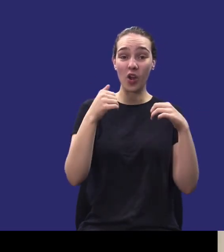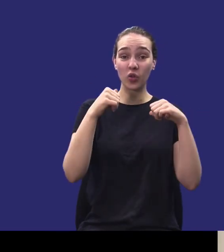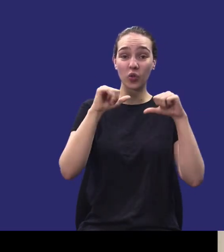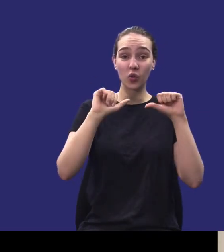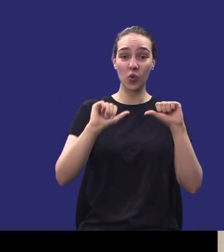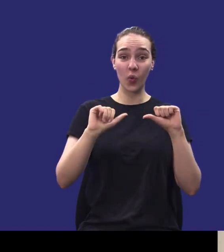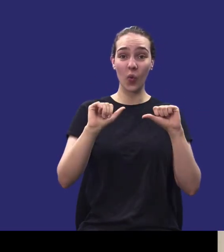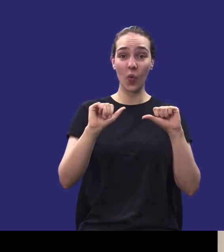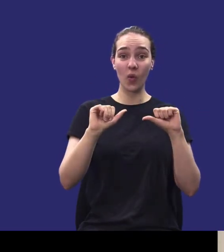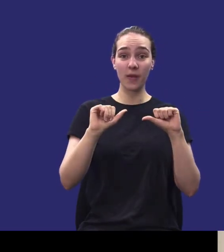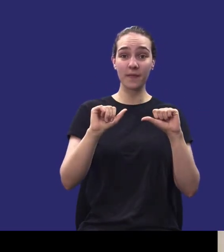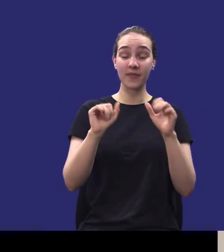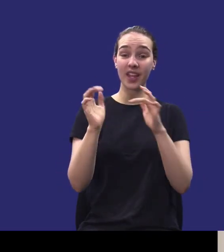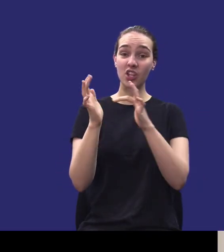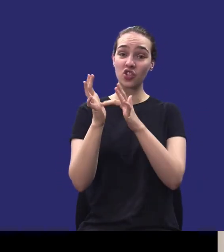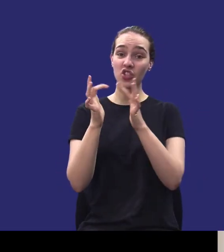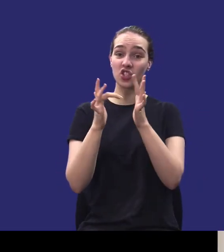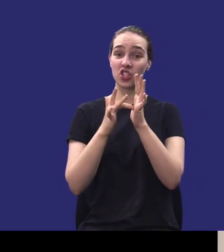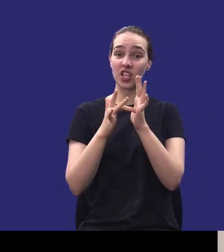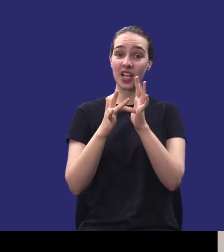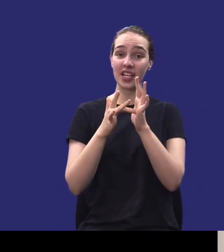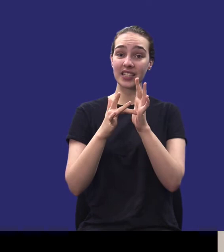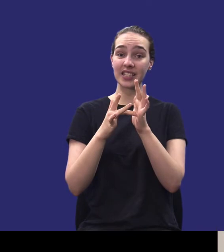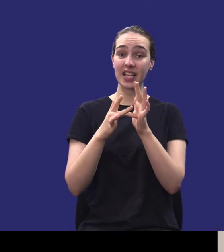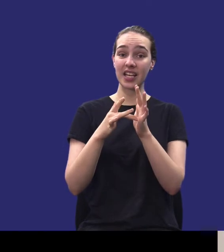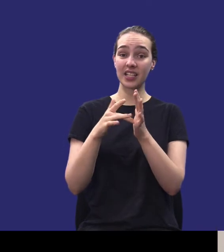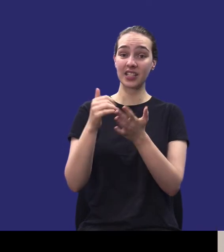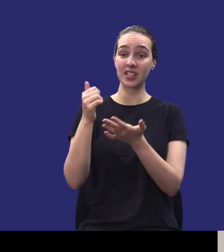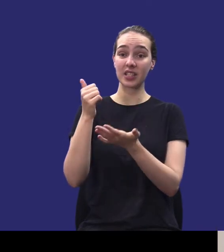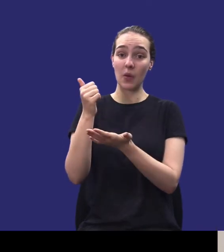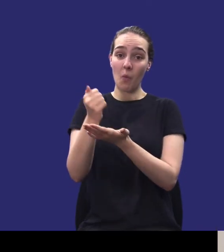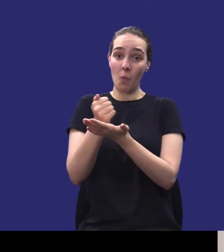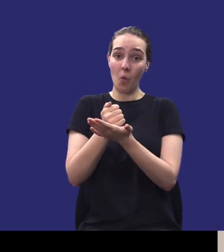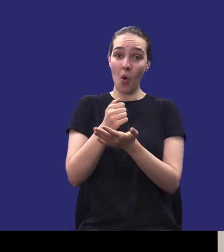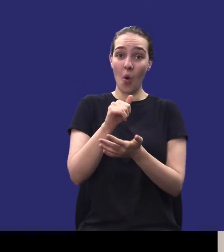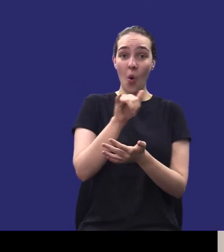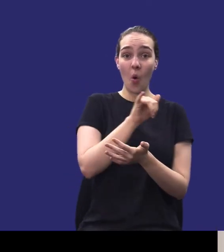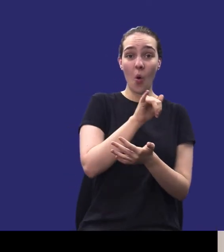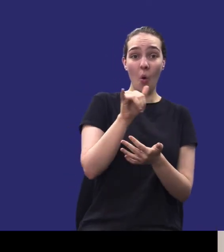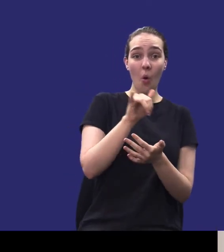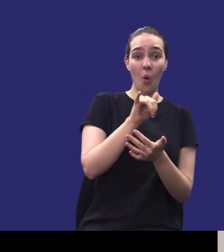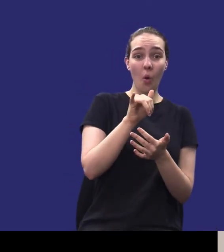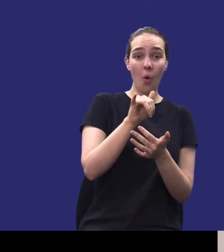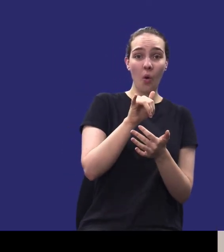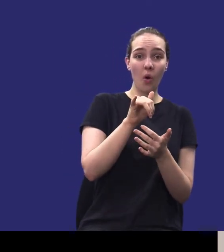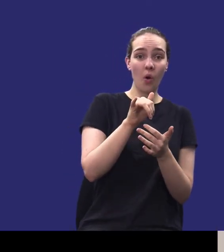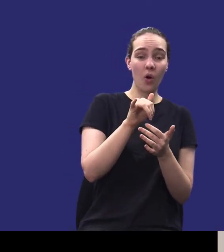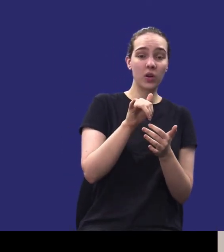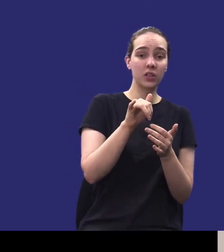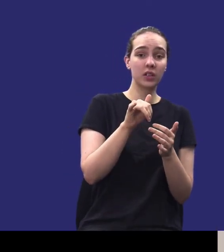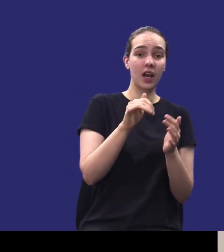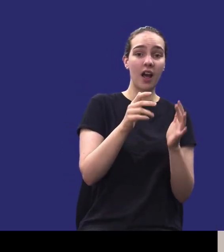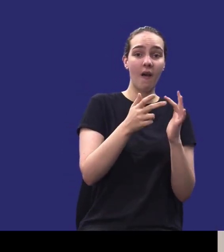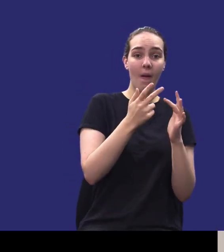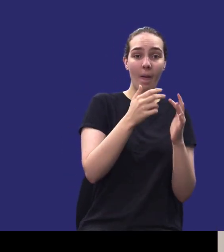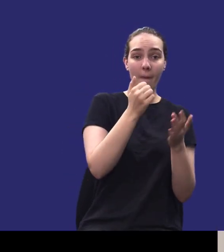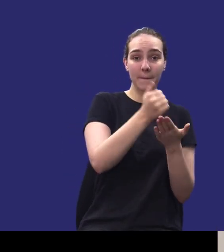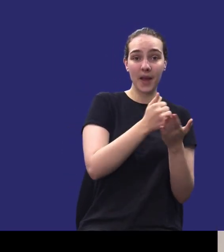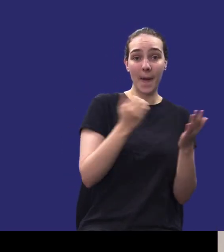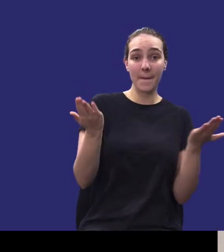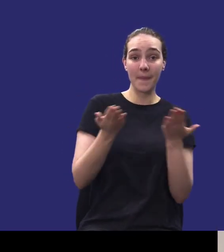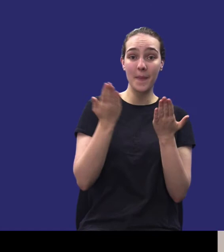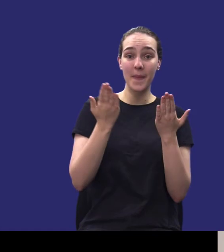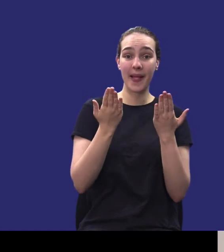use Jesus markers or widow markers to play the game. All